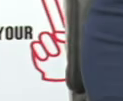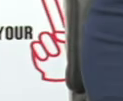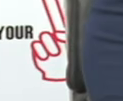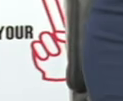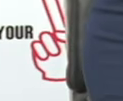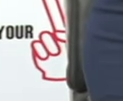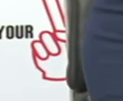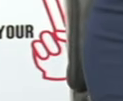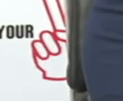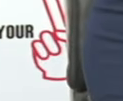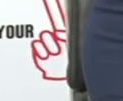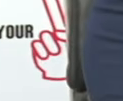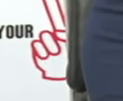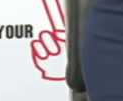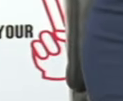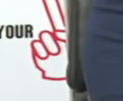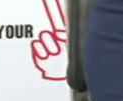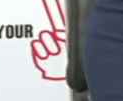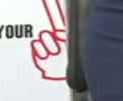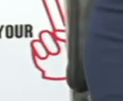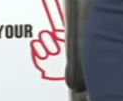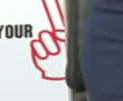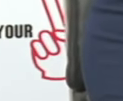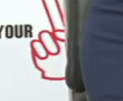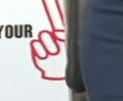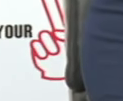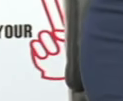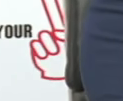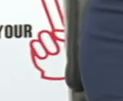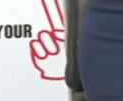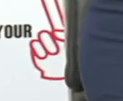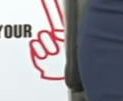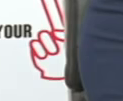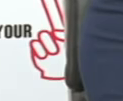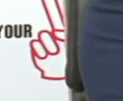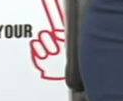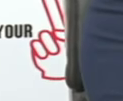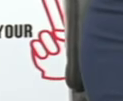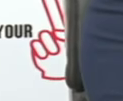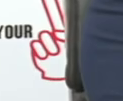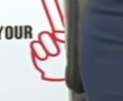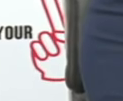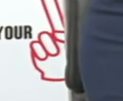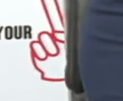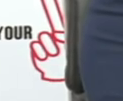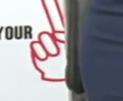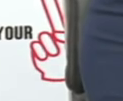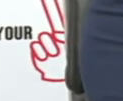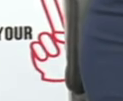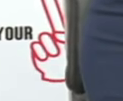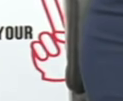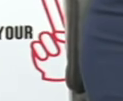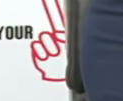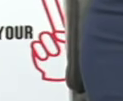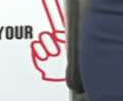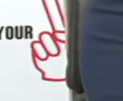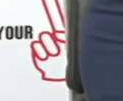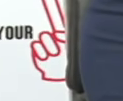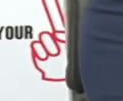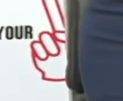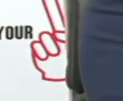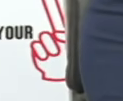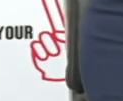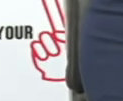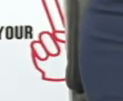advice is that you get whatever vaccine that is available to you that is approved by WHO. But to